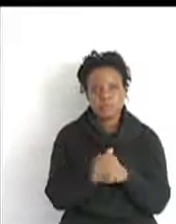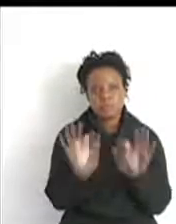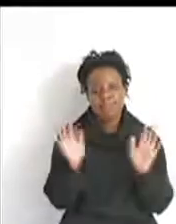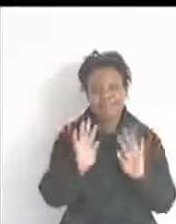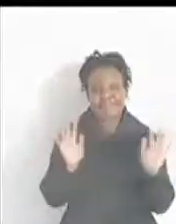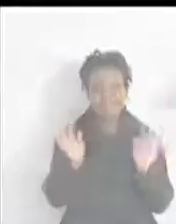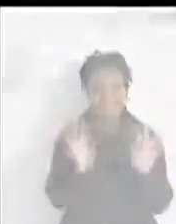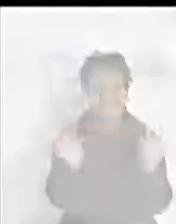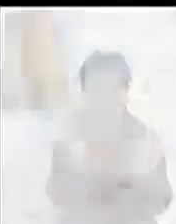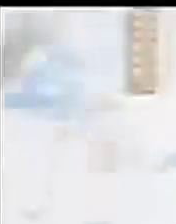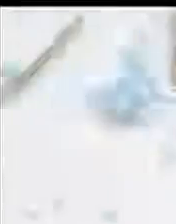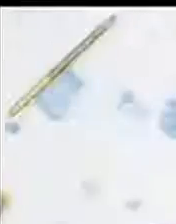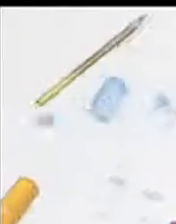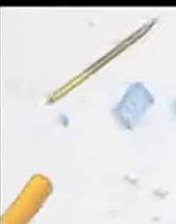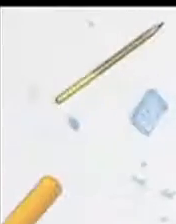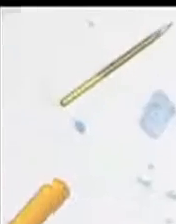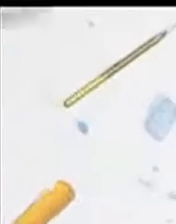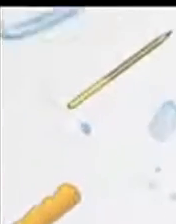Goodbye.